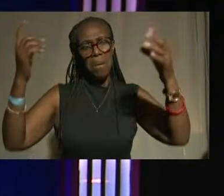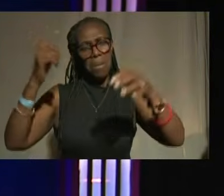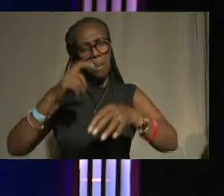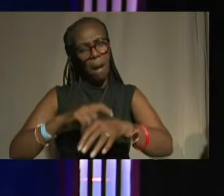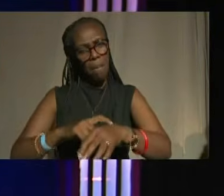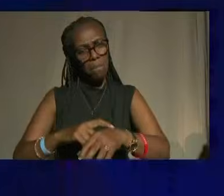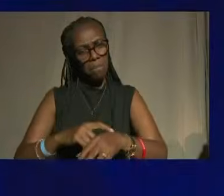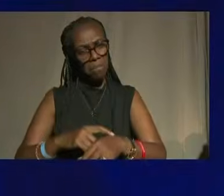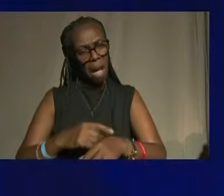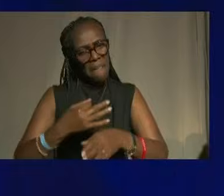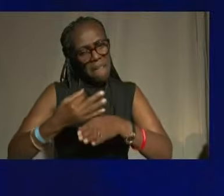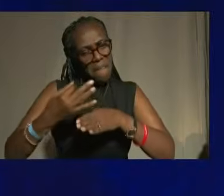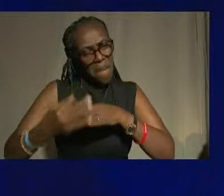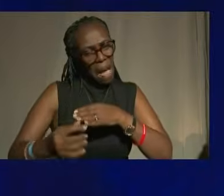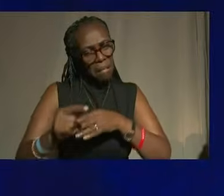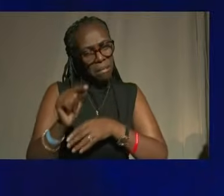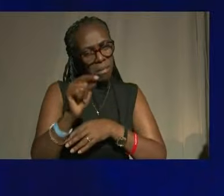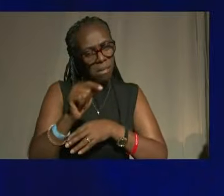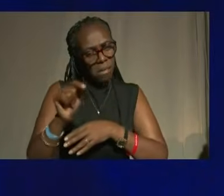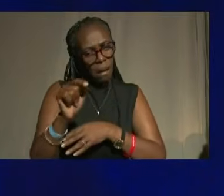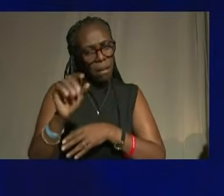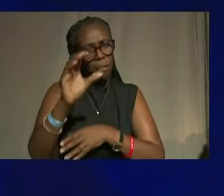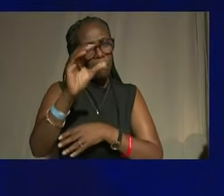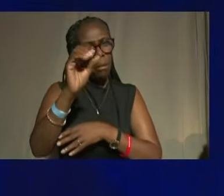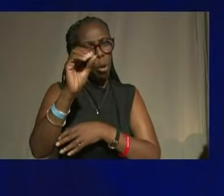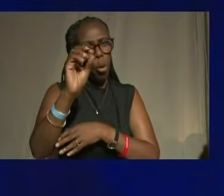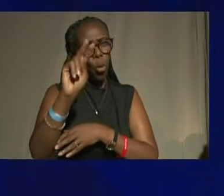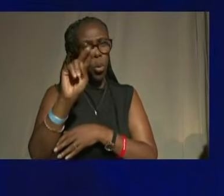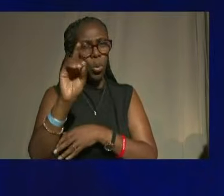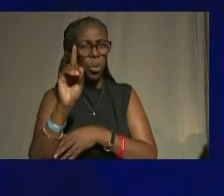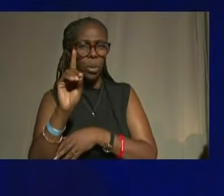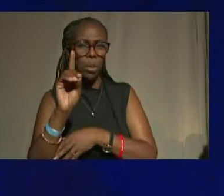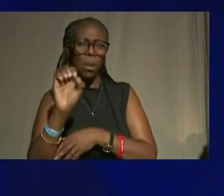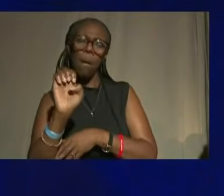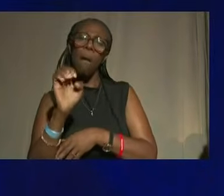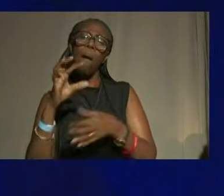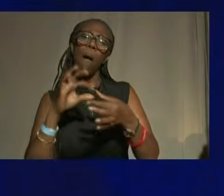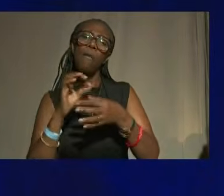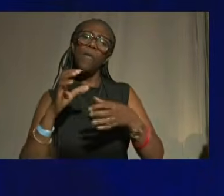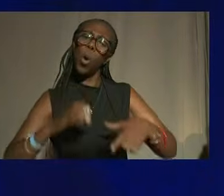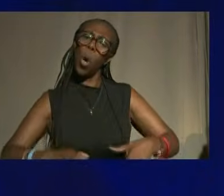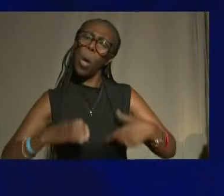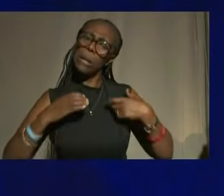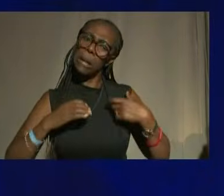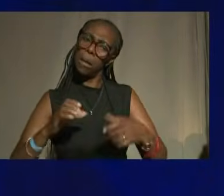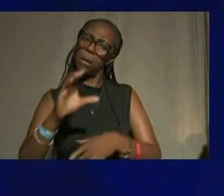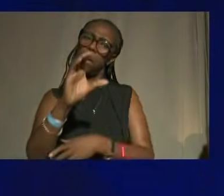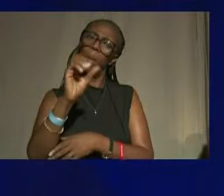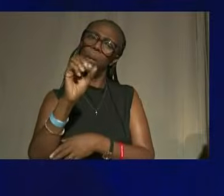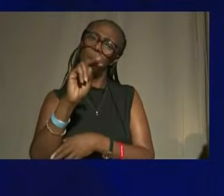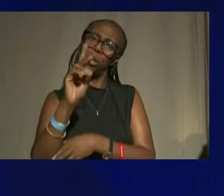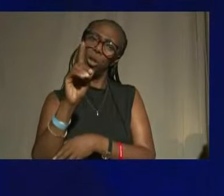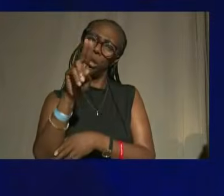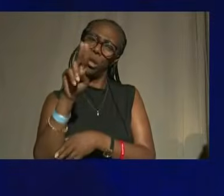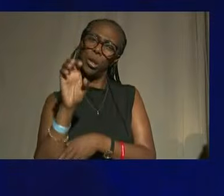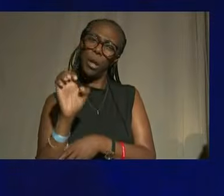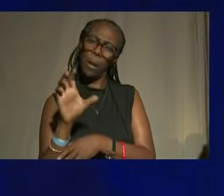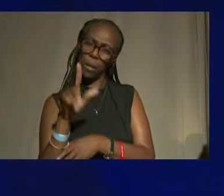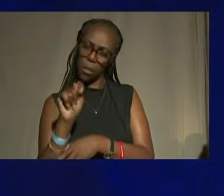Conduct, basic principles dealing with integrity, honesty, selflessness,